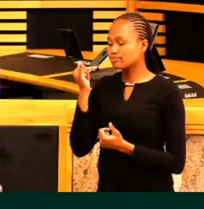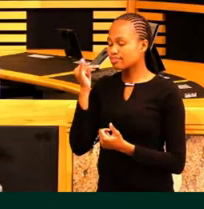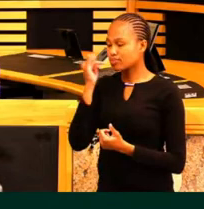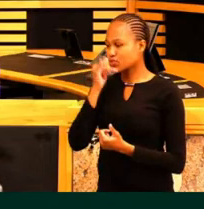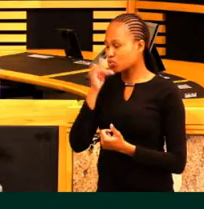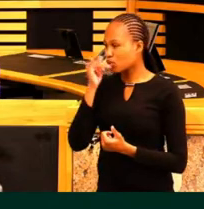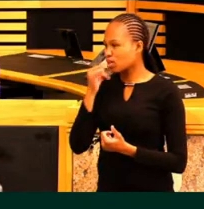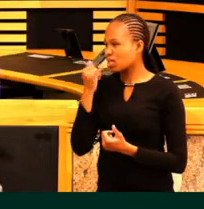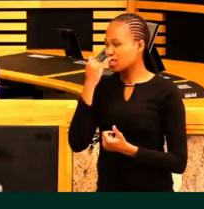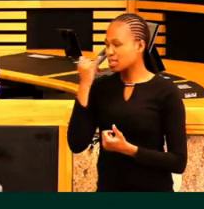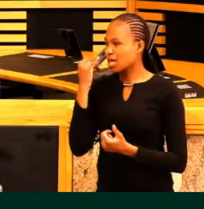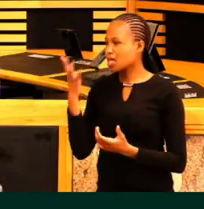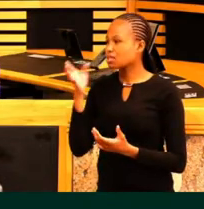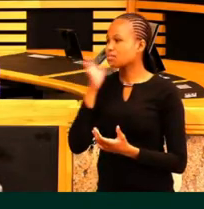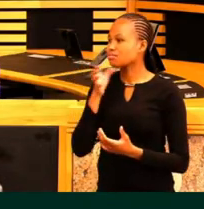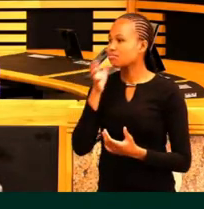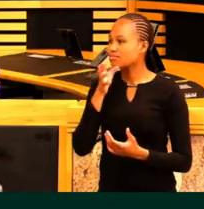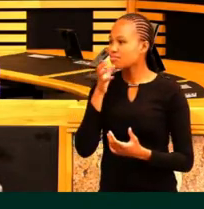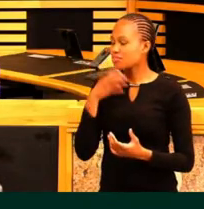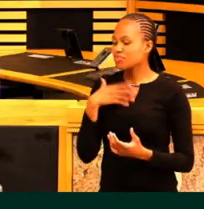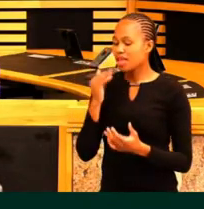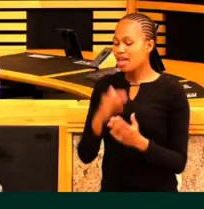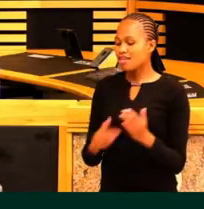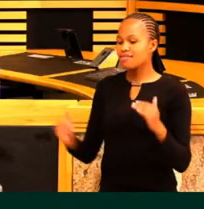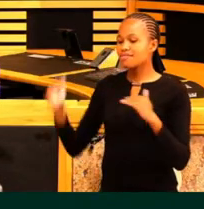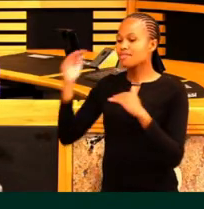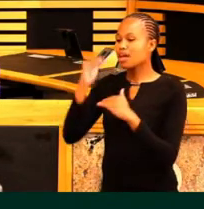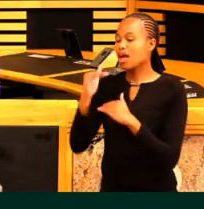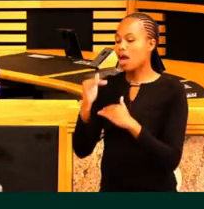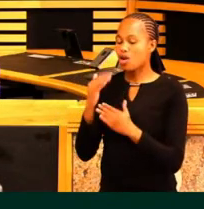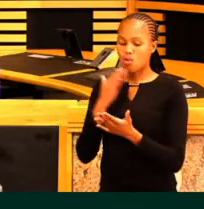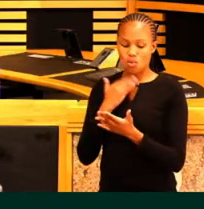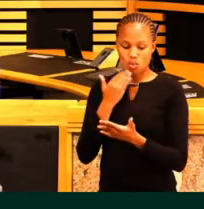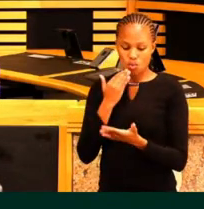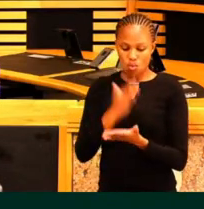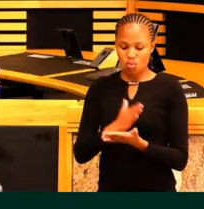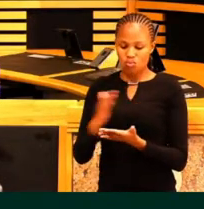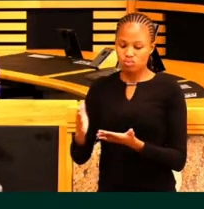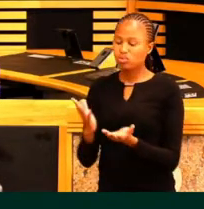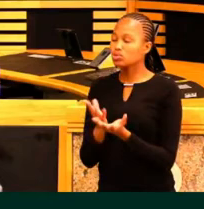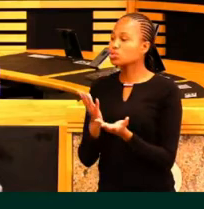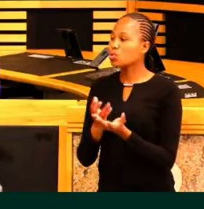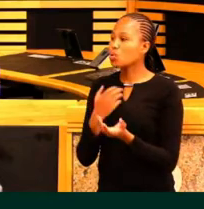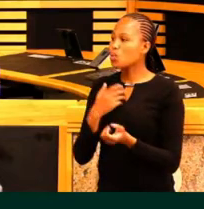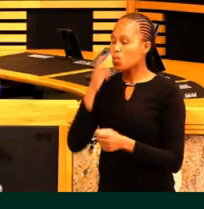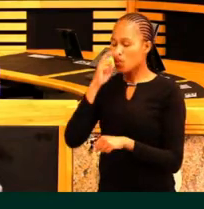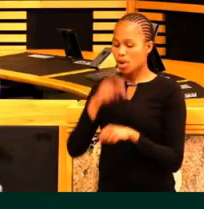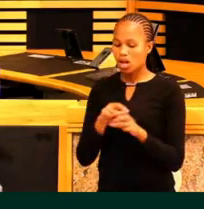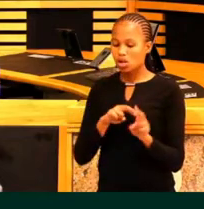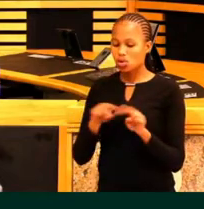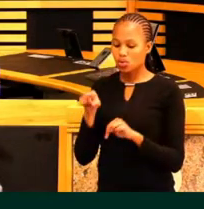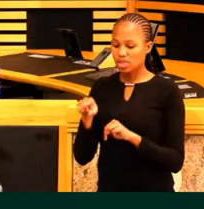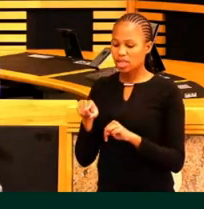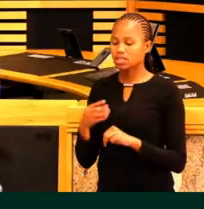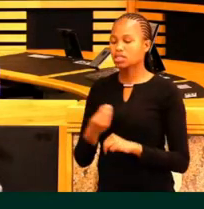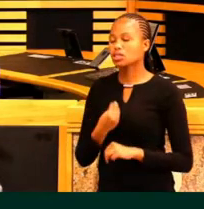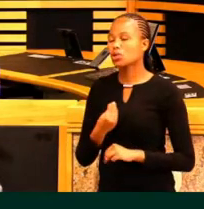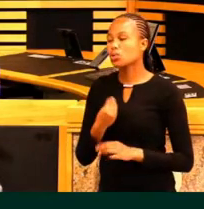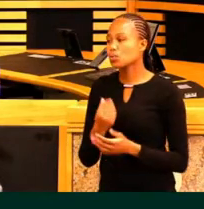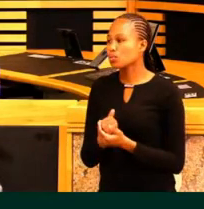alcohol we have a high rate of dropouts in high school we need to look into that as young people